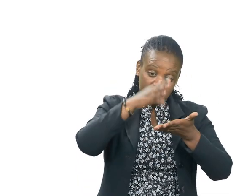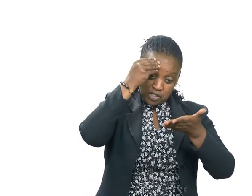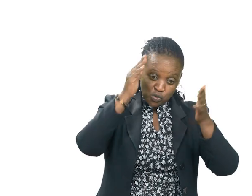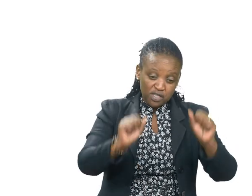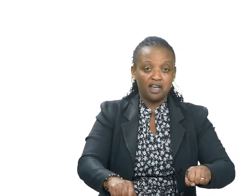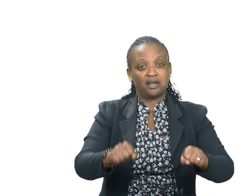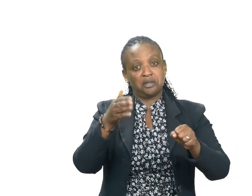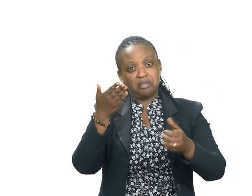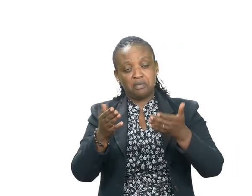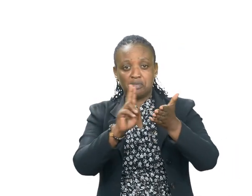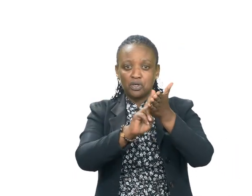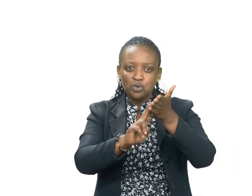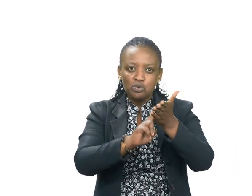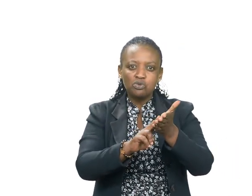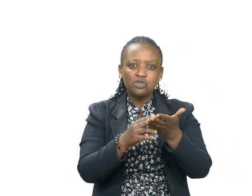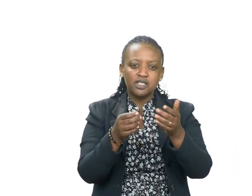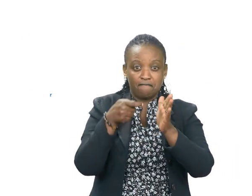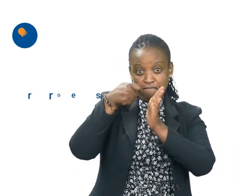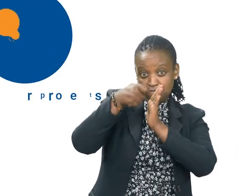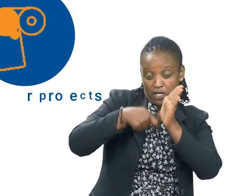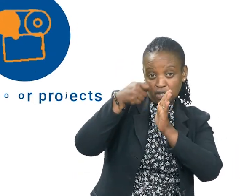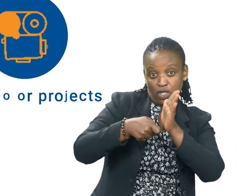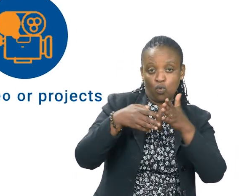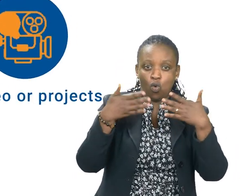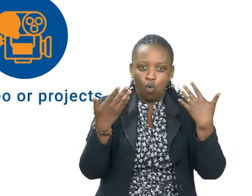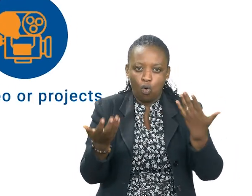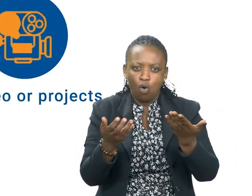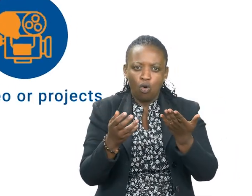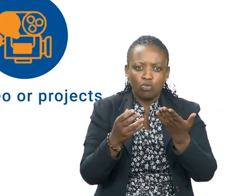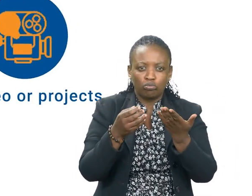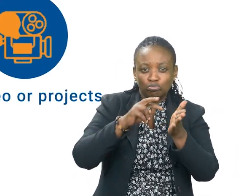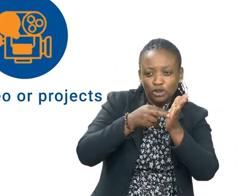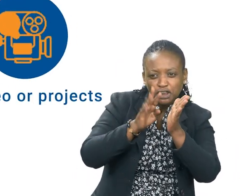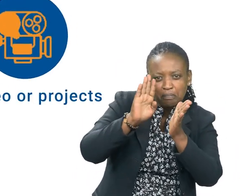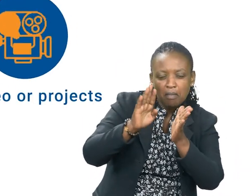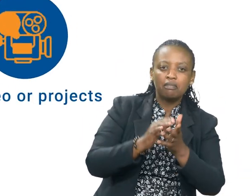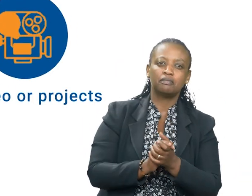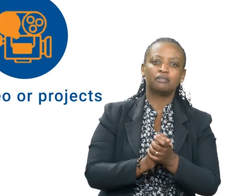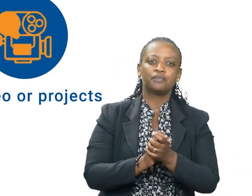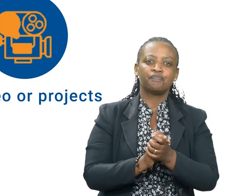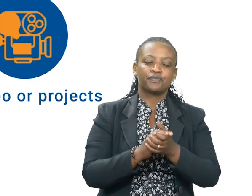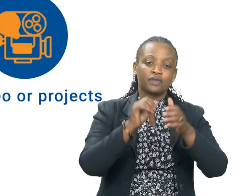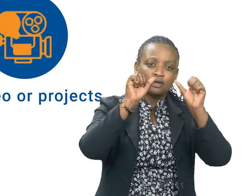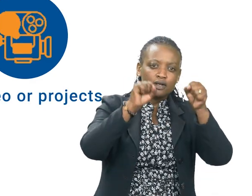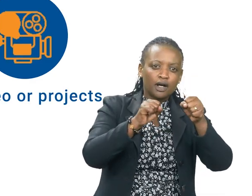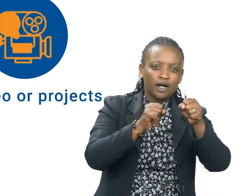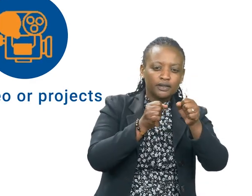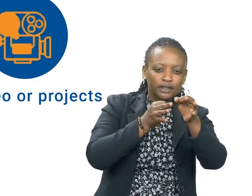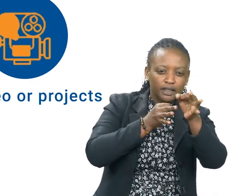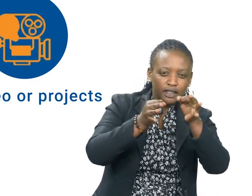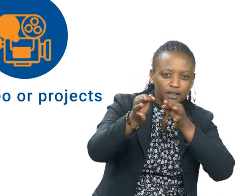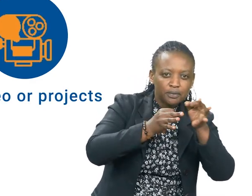The student can also use a video or a project